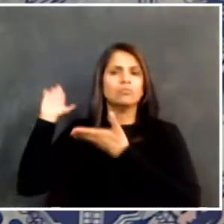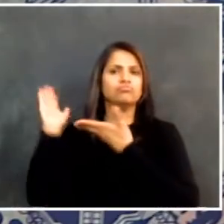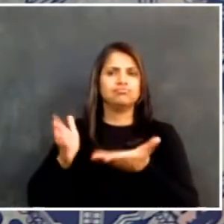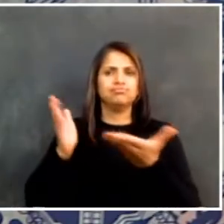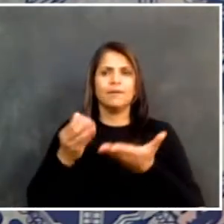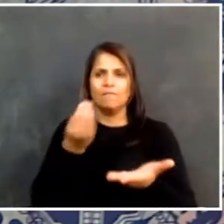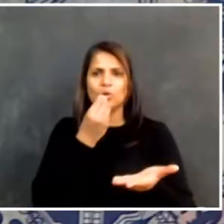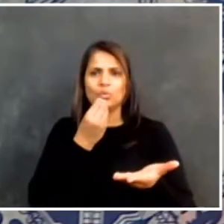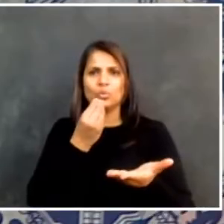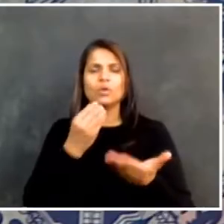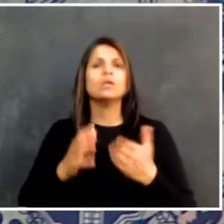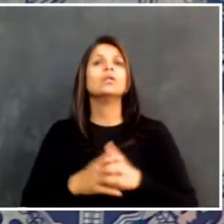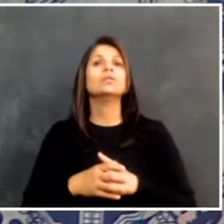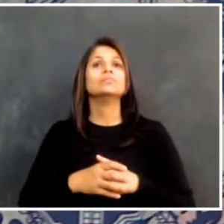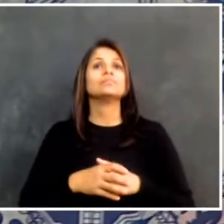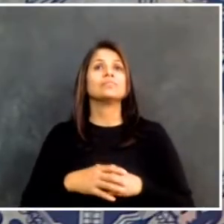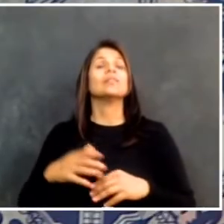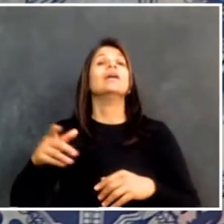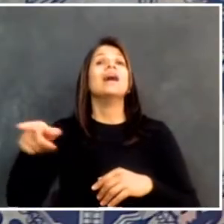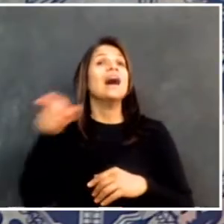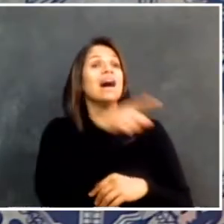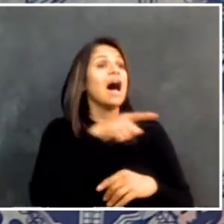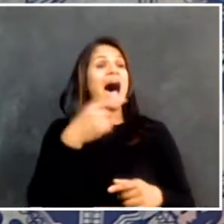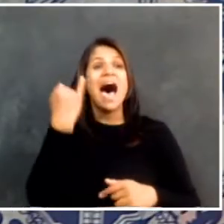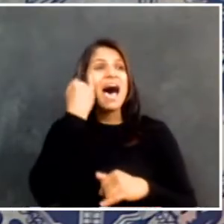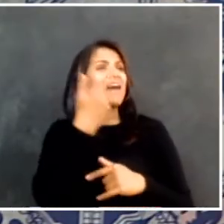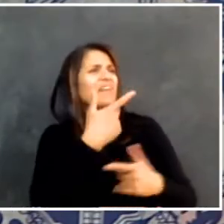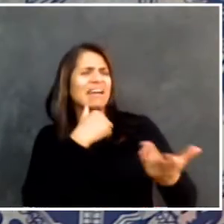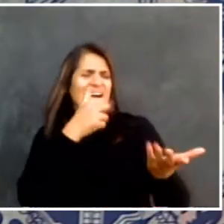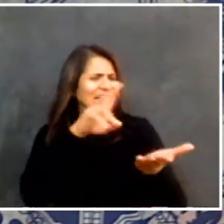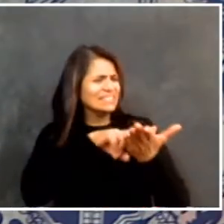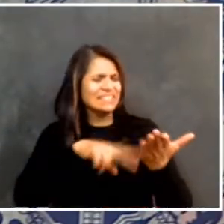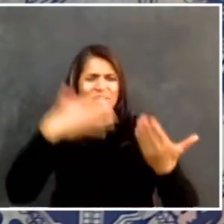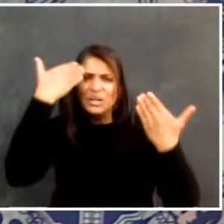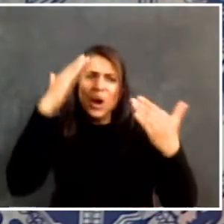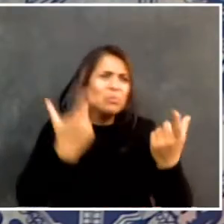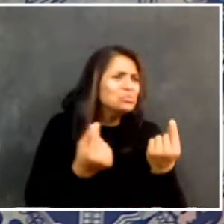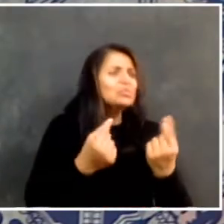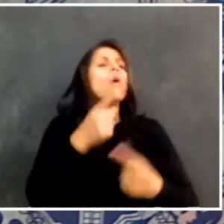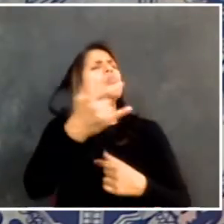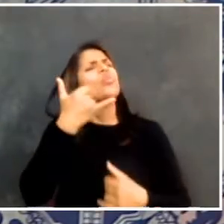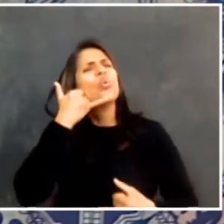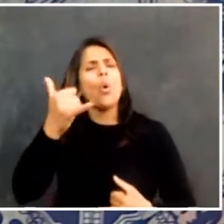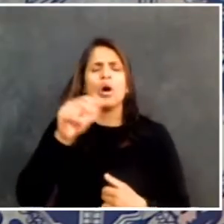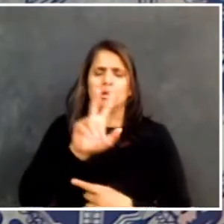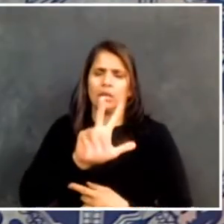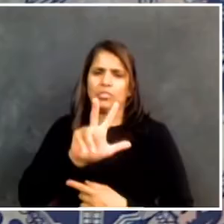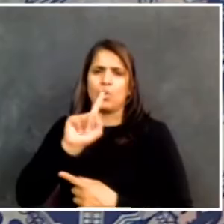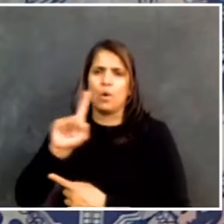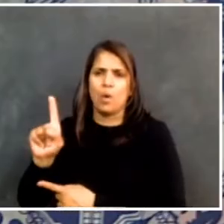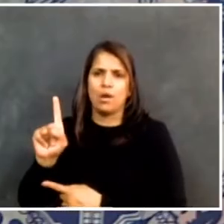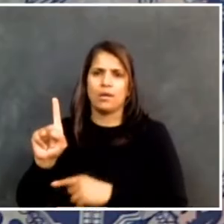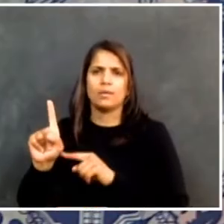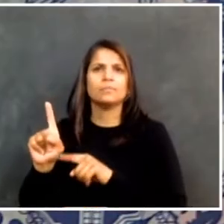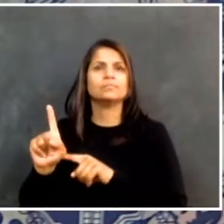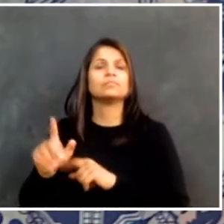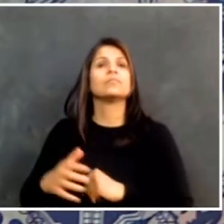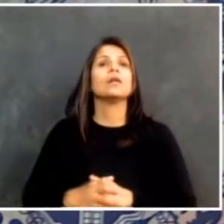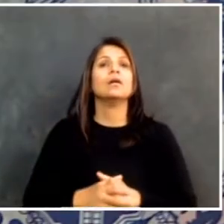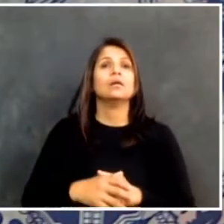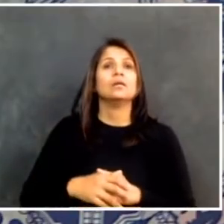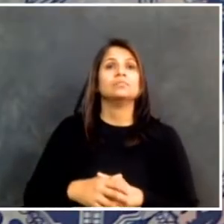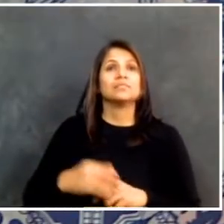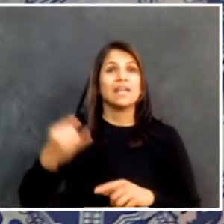see that addressed instantly by all the agencies working with the commissioner, and I have faith that she will make that happen.